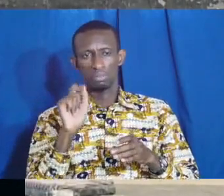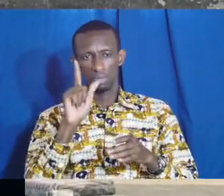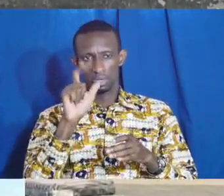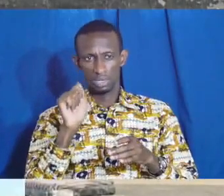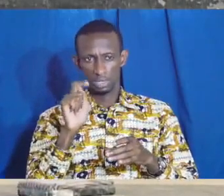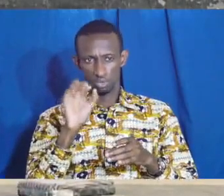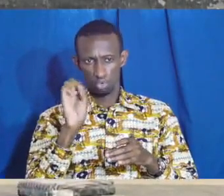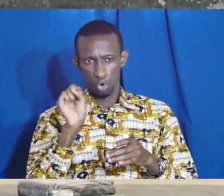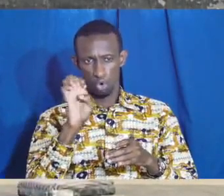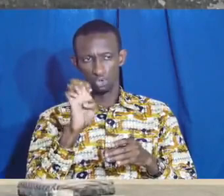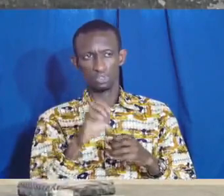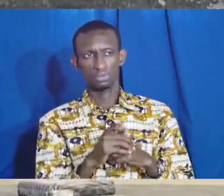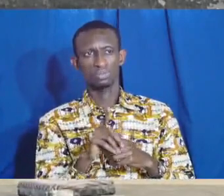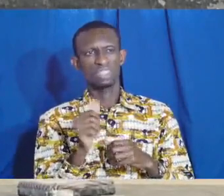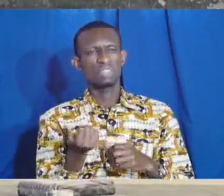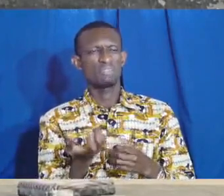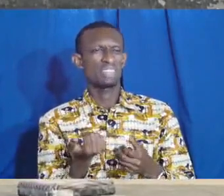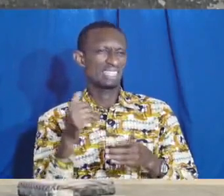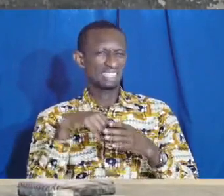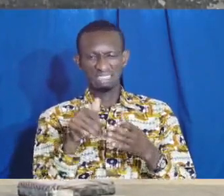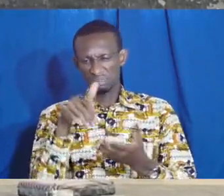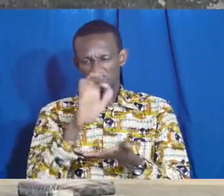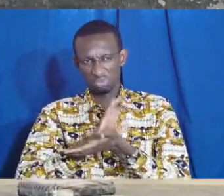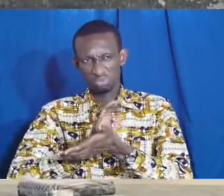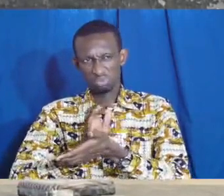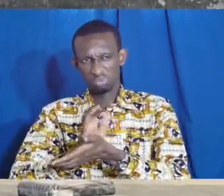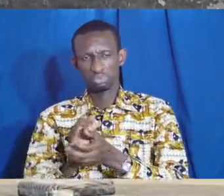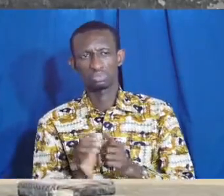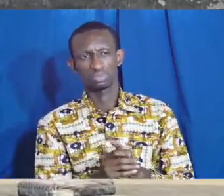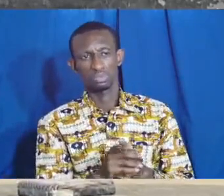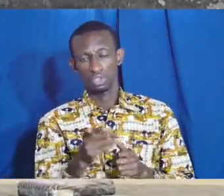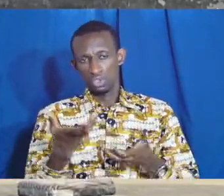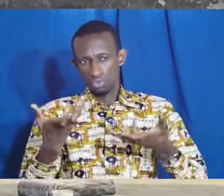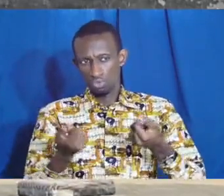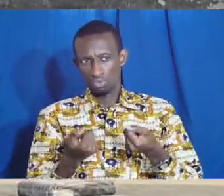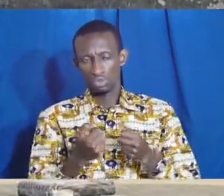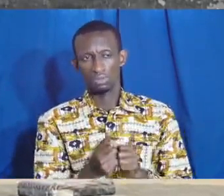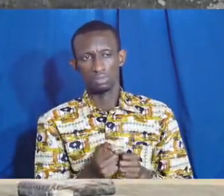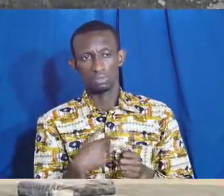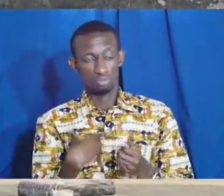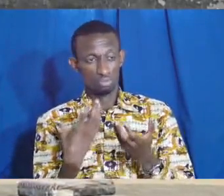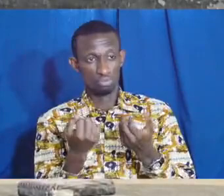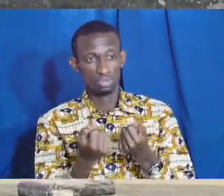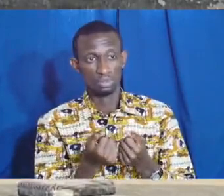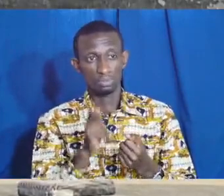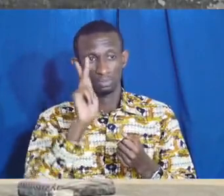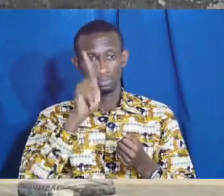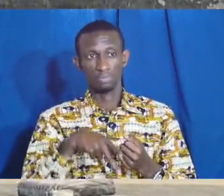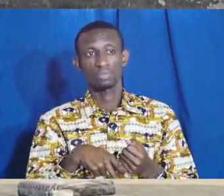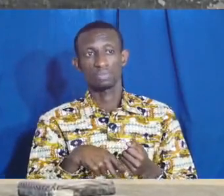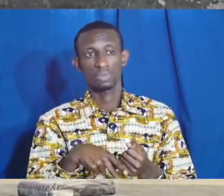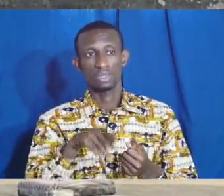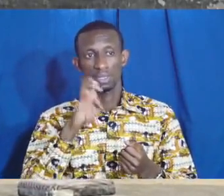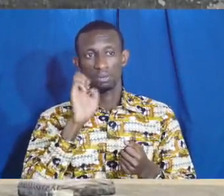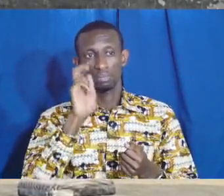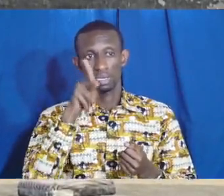have some enzymes that are found in the stomach, but for them they don't have a suffix which is what it is. We have renin, we have pepsin, which is found